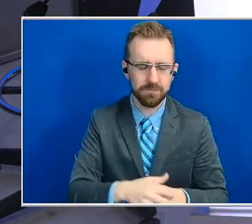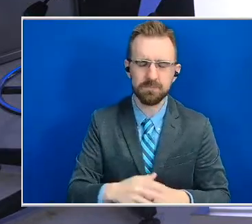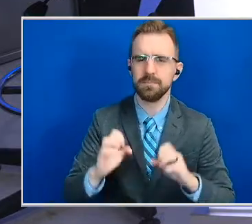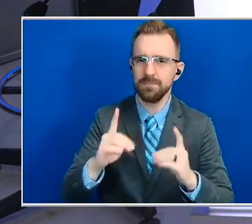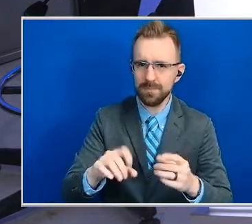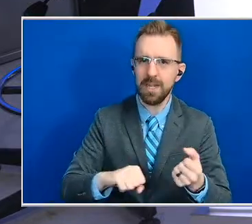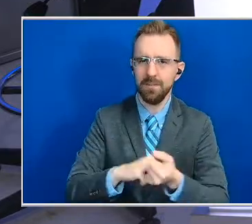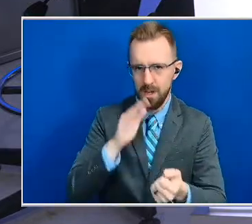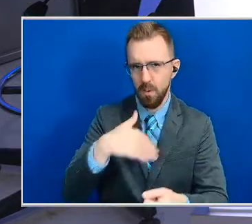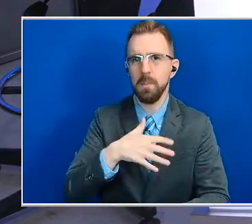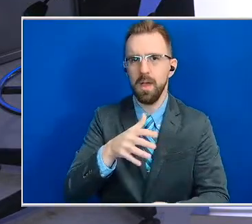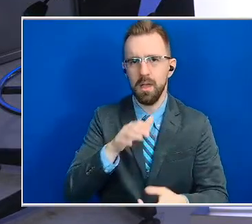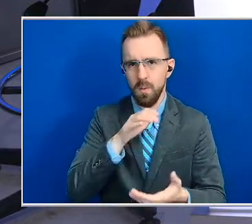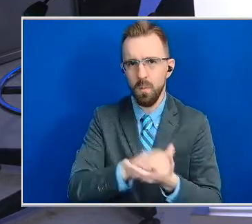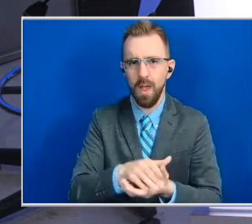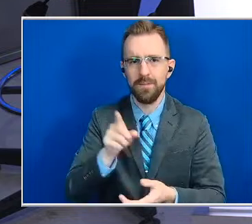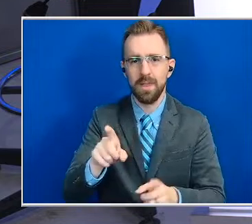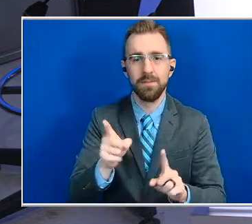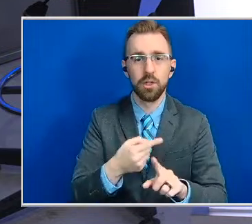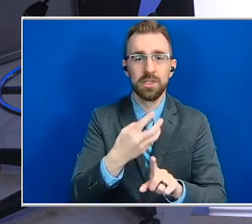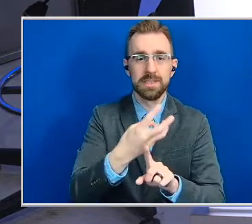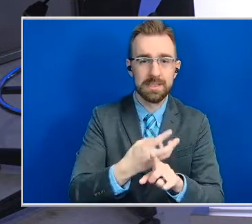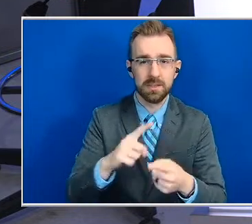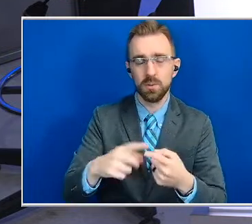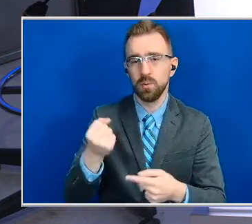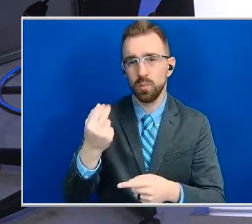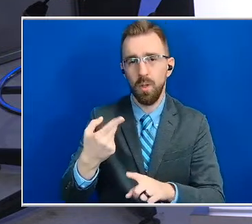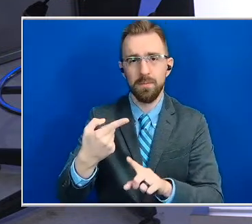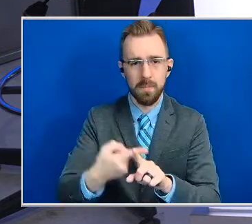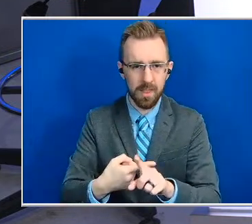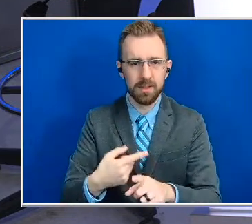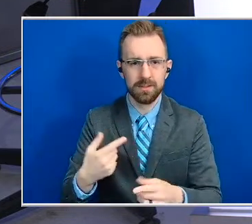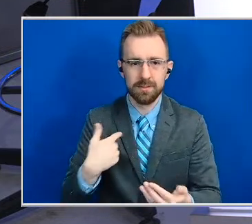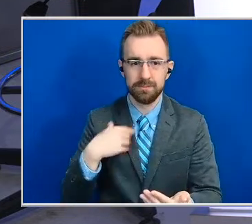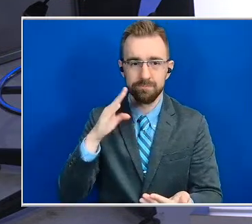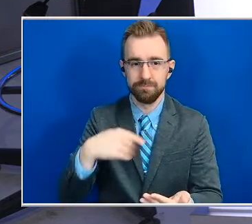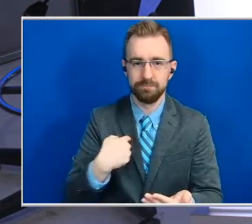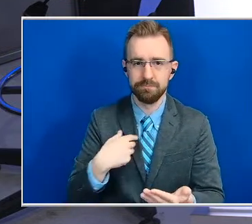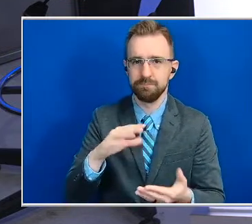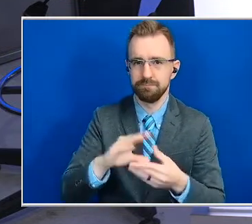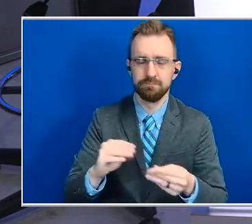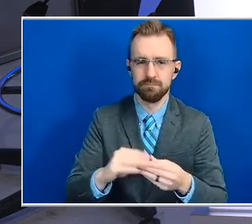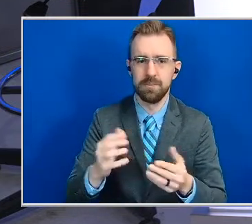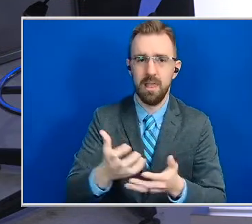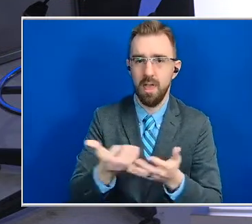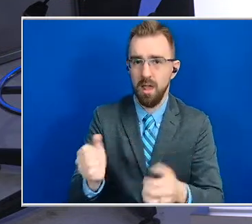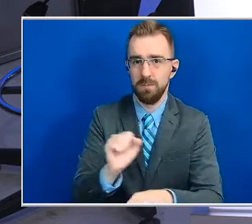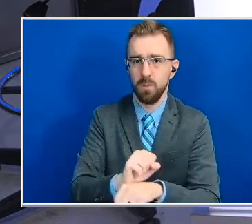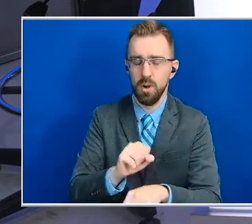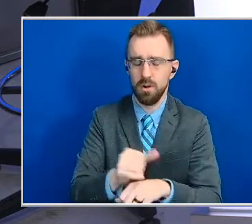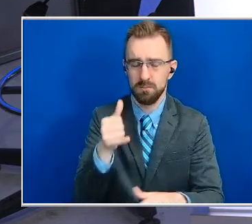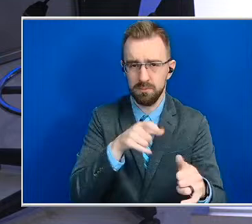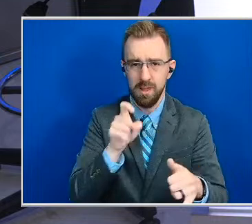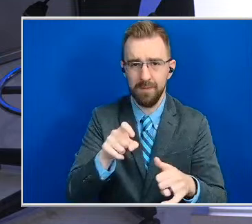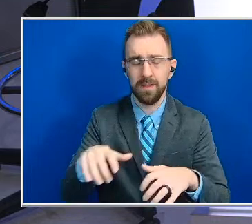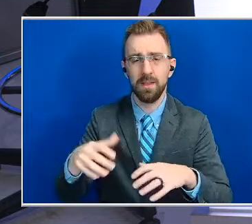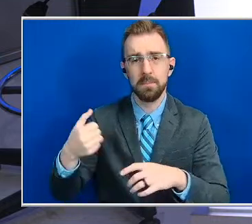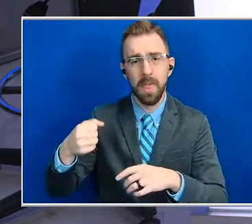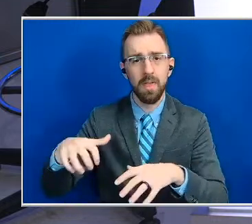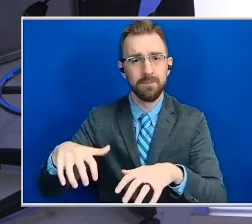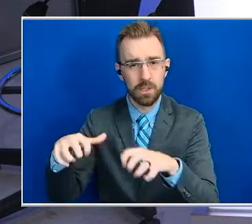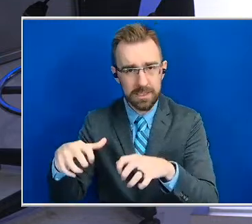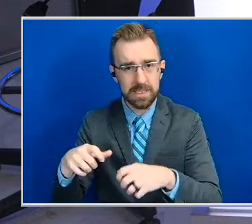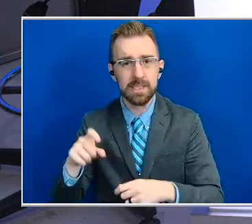first 6 to 12 months for all of ours, and then I said, but it is a lot more work, and then you have to freeze the milk, you have to get up, you have to warm the